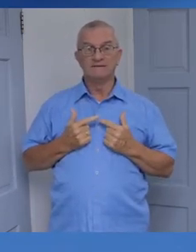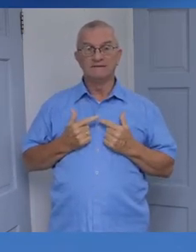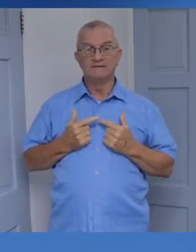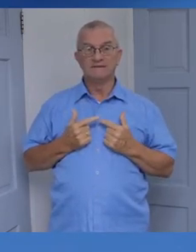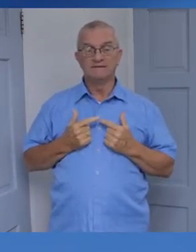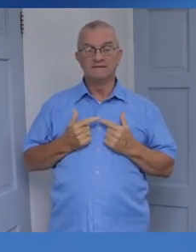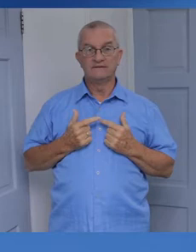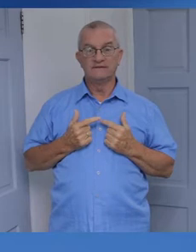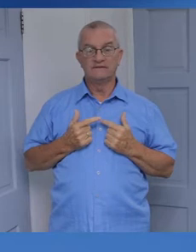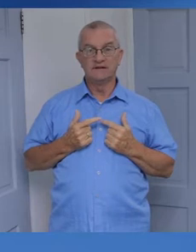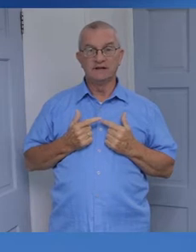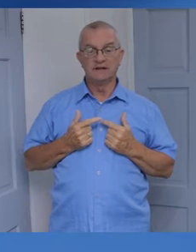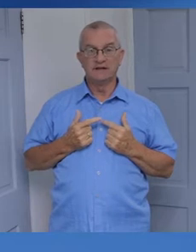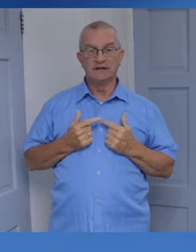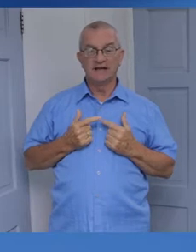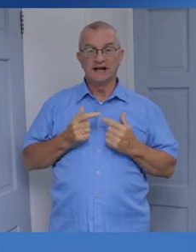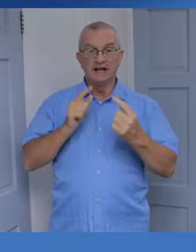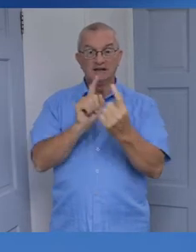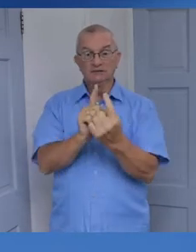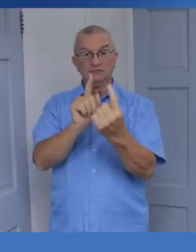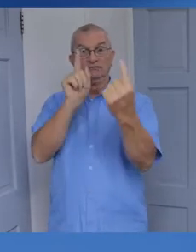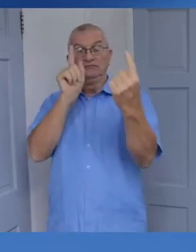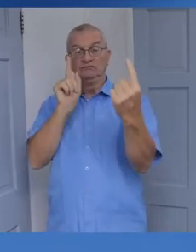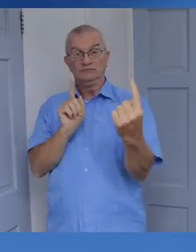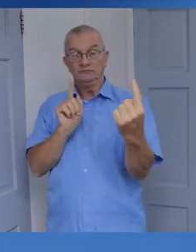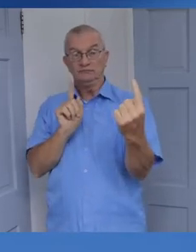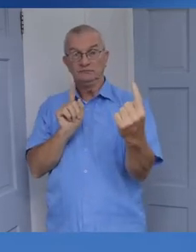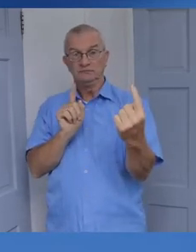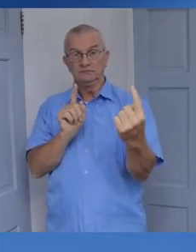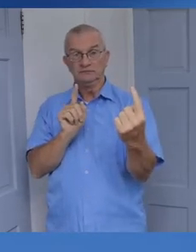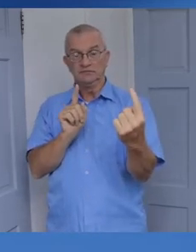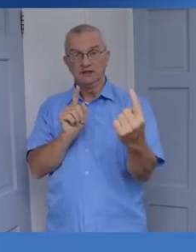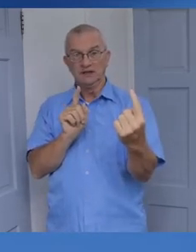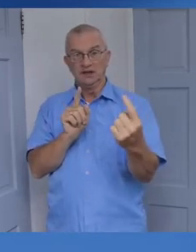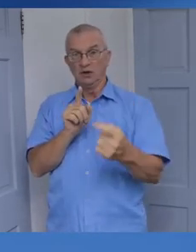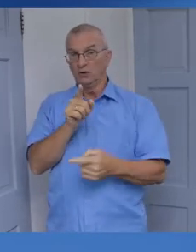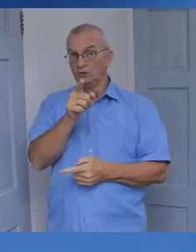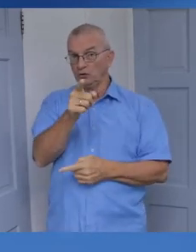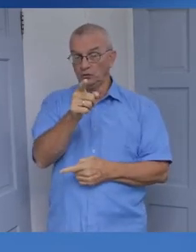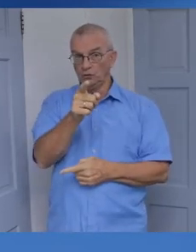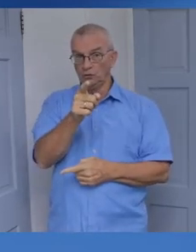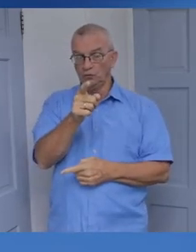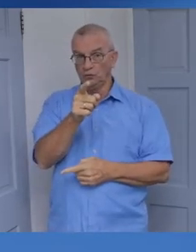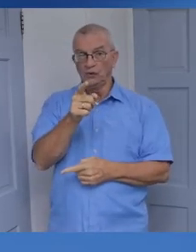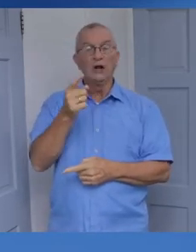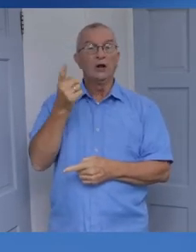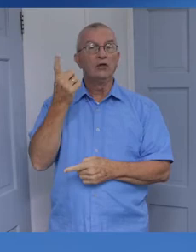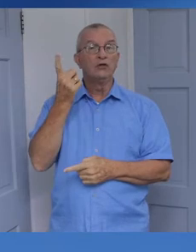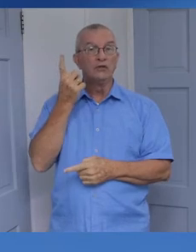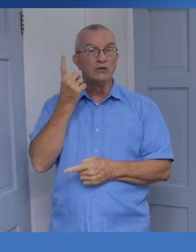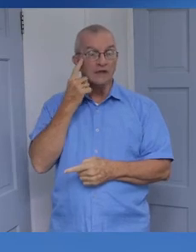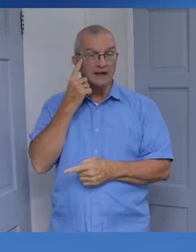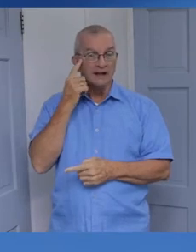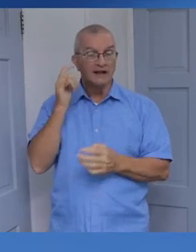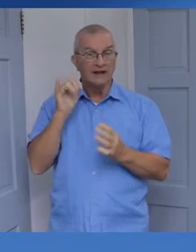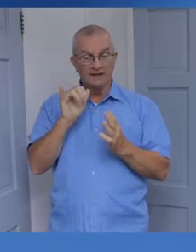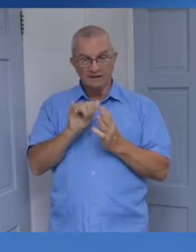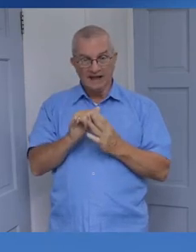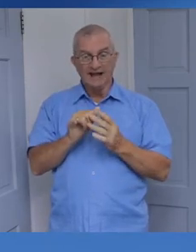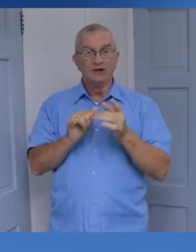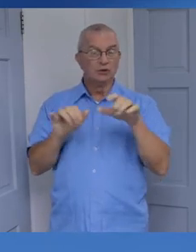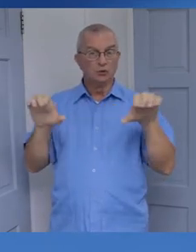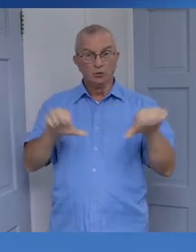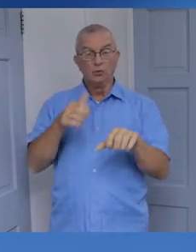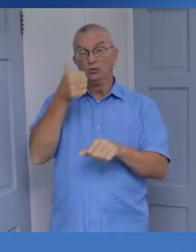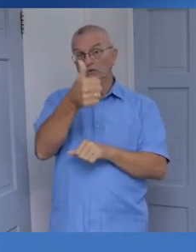distancing guidelines, you have interpreted them to suit your own agenda. Not only